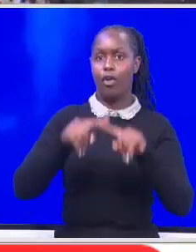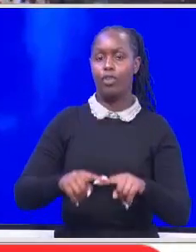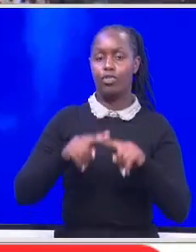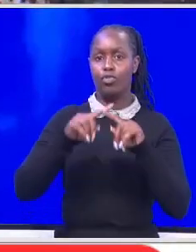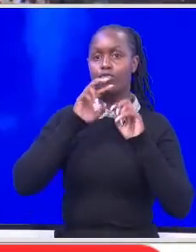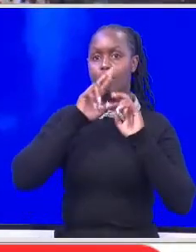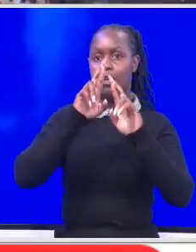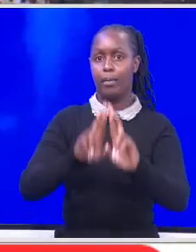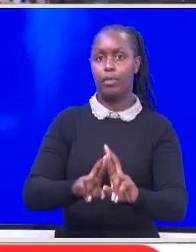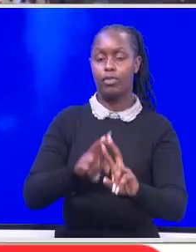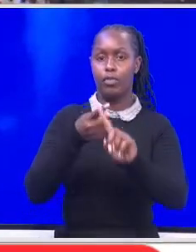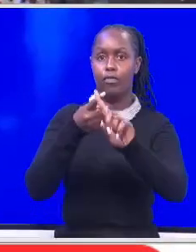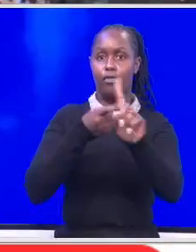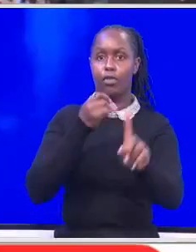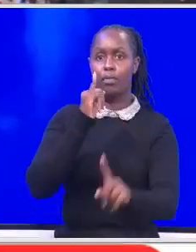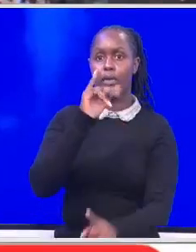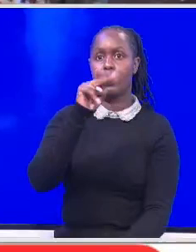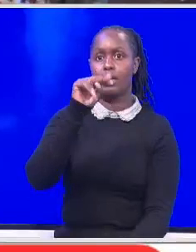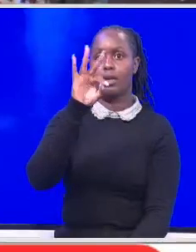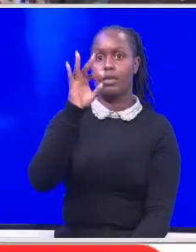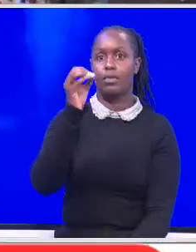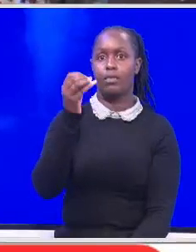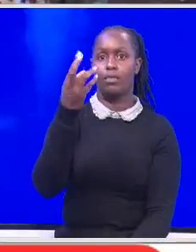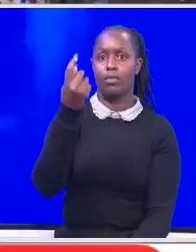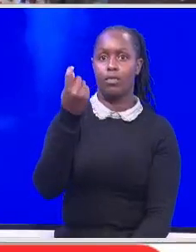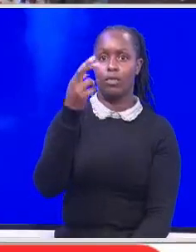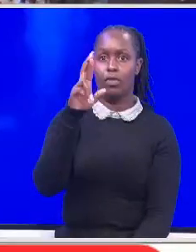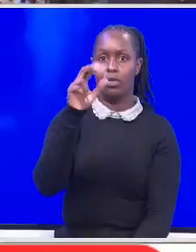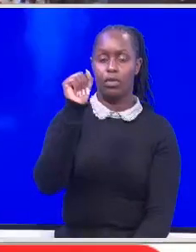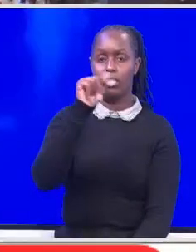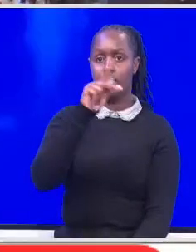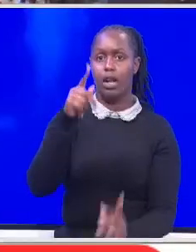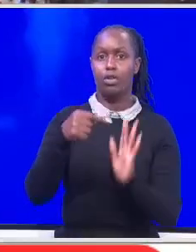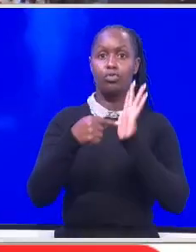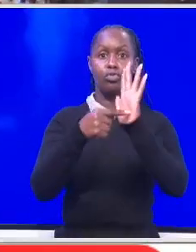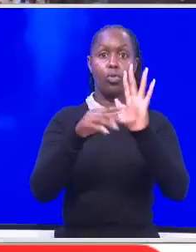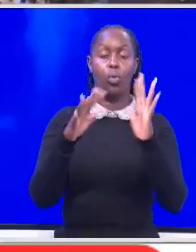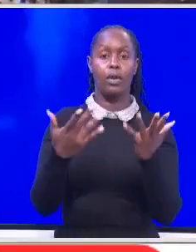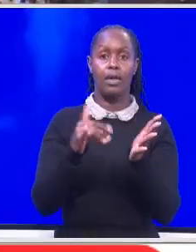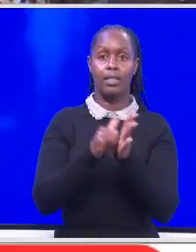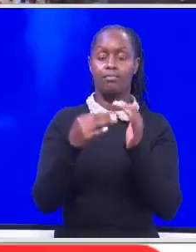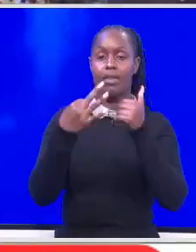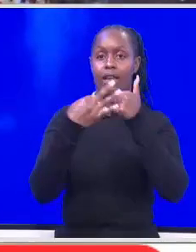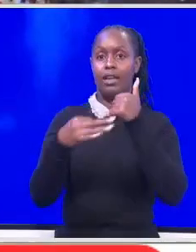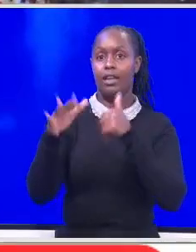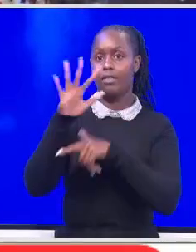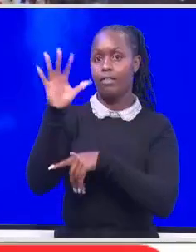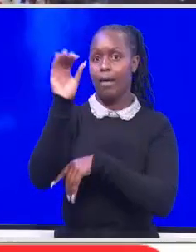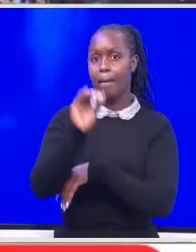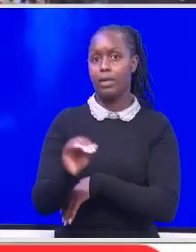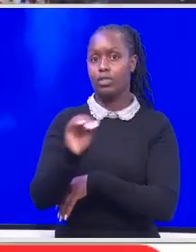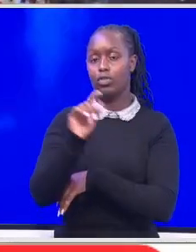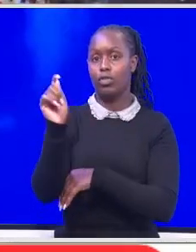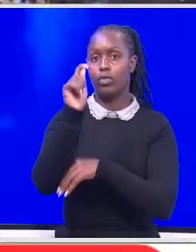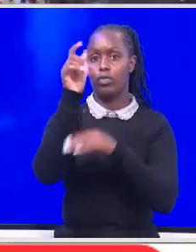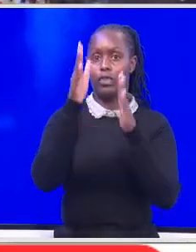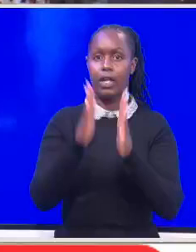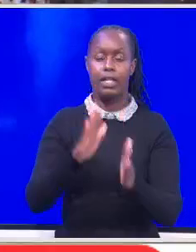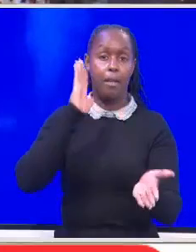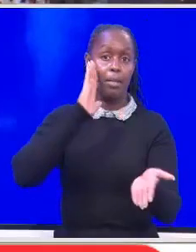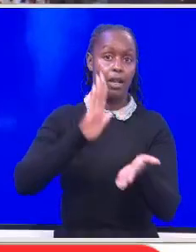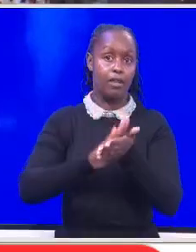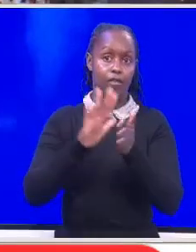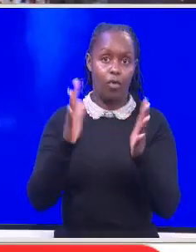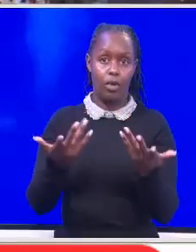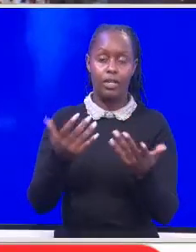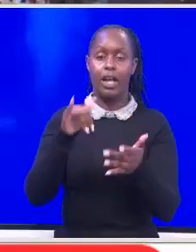Infotrack polls on the cost of living released today, which also revealed that 85% of Kenyans believe there is a need for the